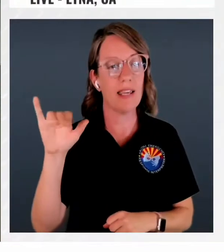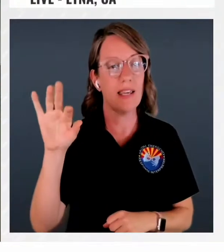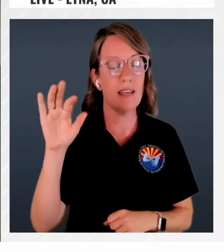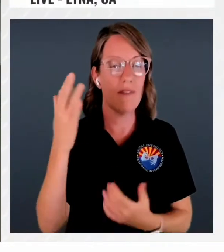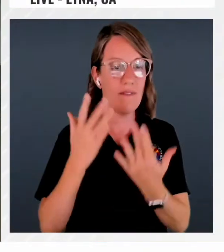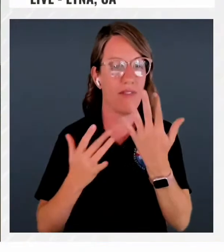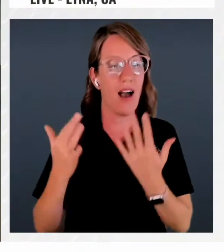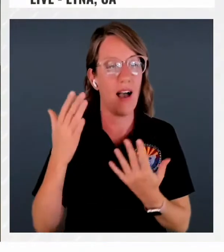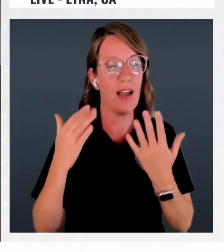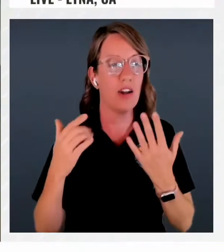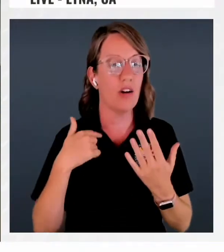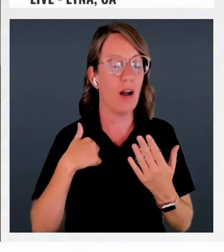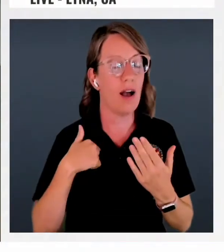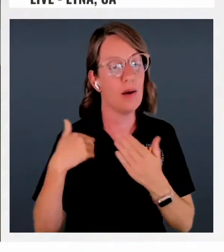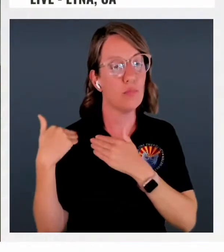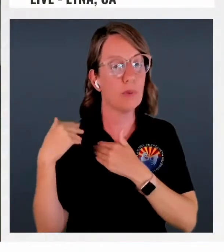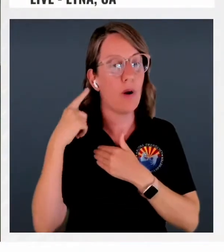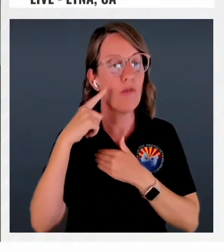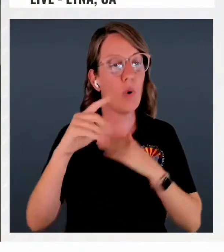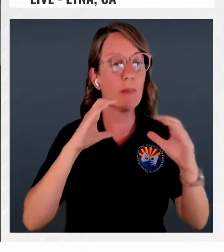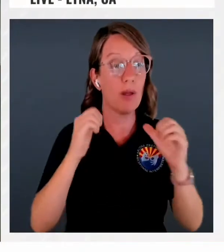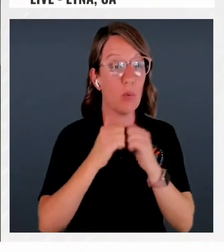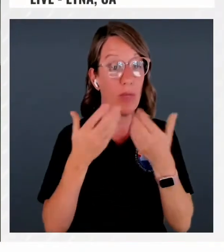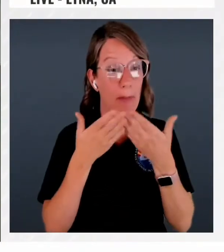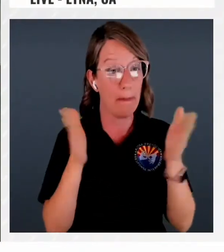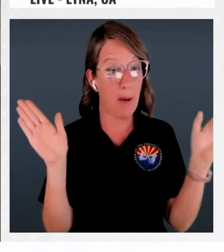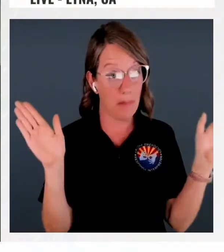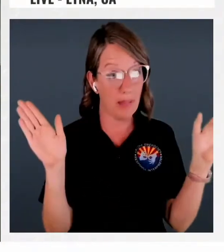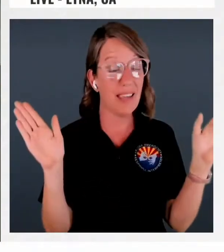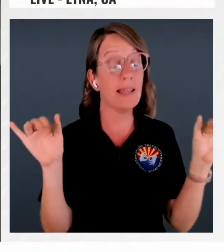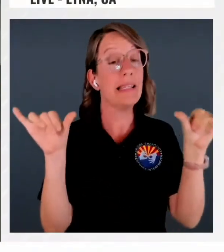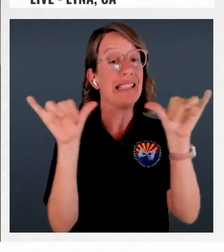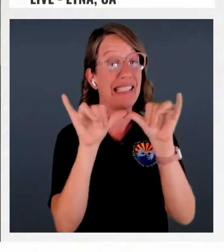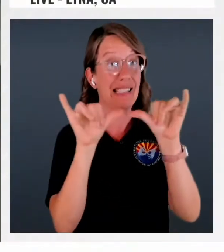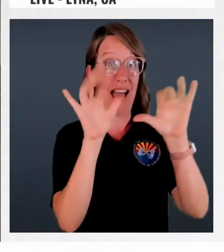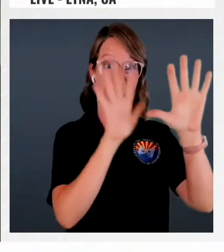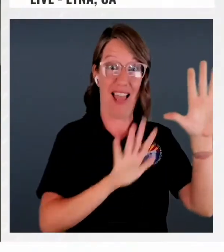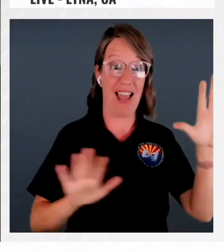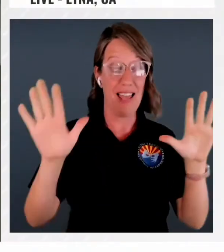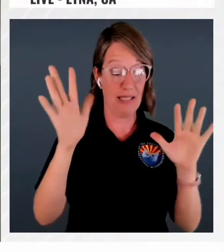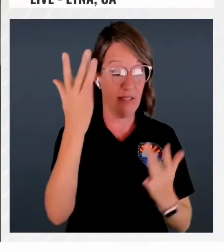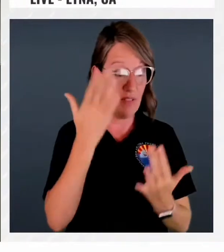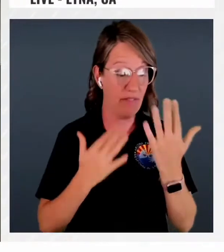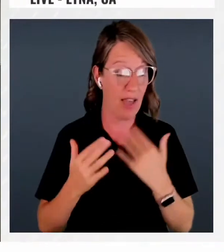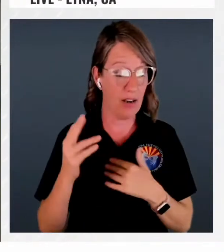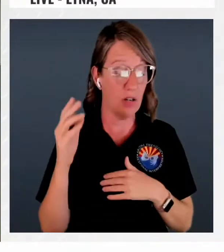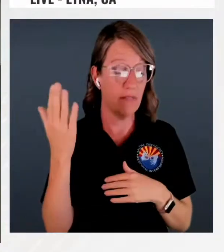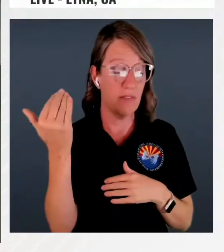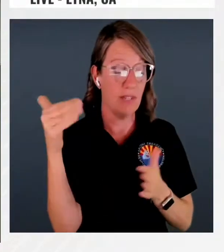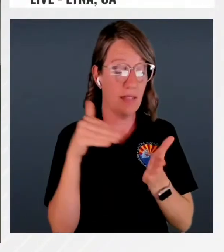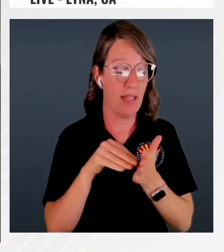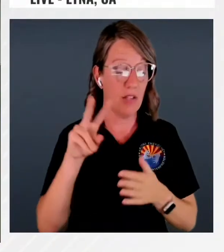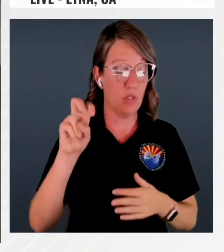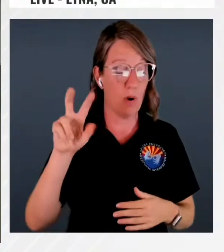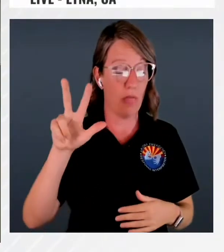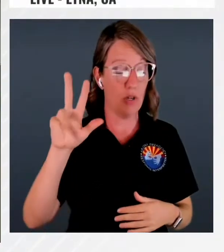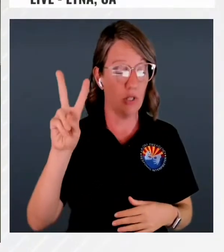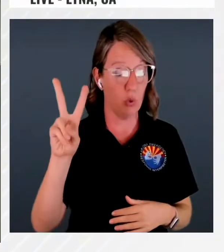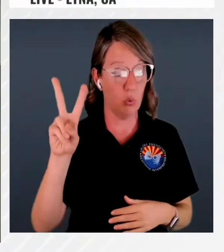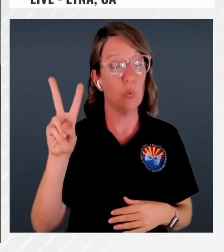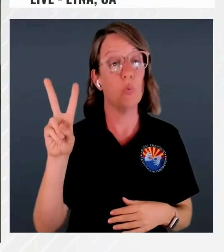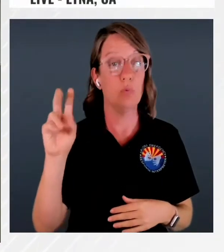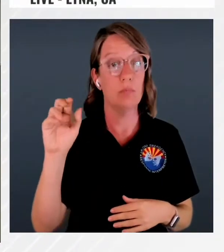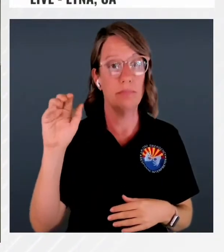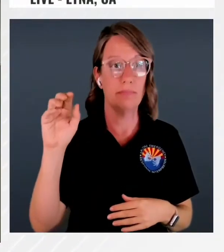15,232 and 3% contained. This evening we're going to do an operational update as well as some information regarding our weather. I'd